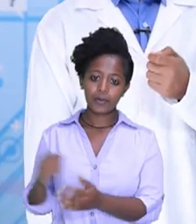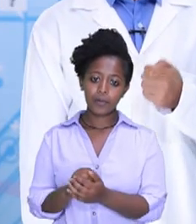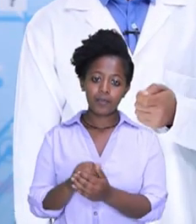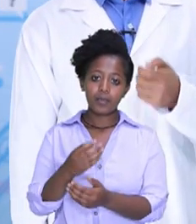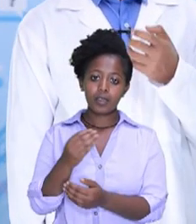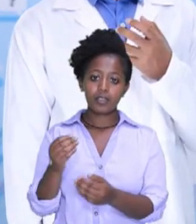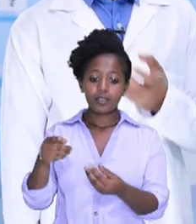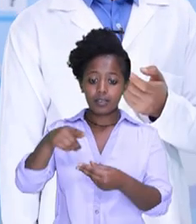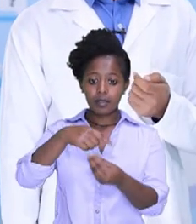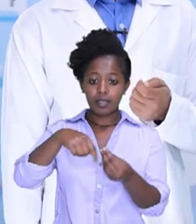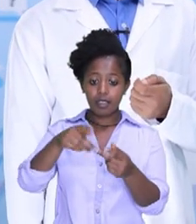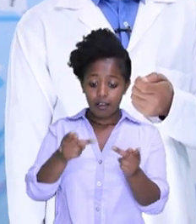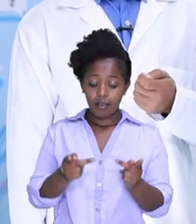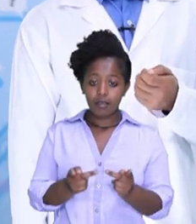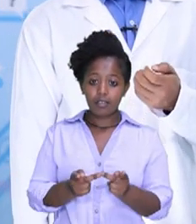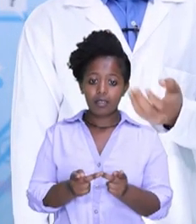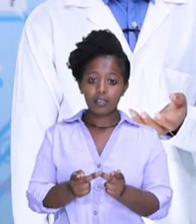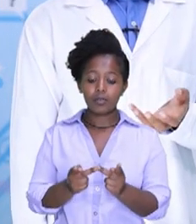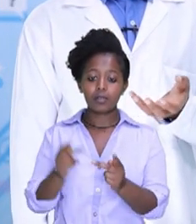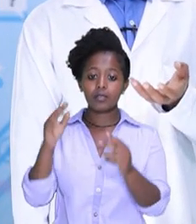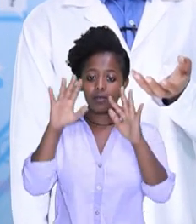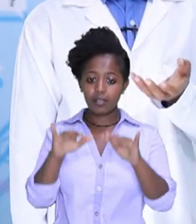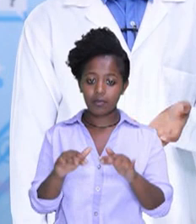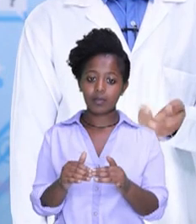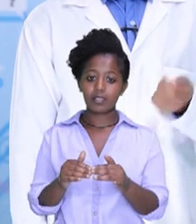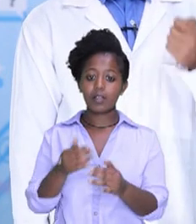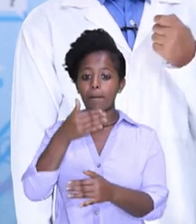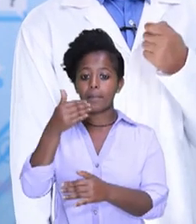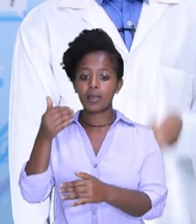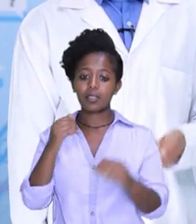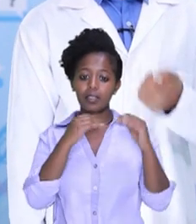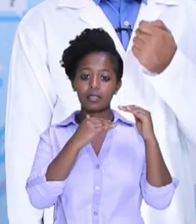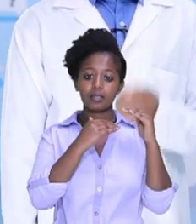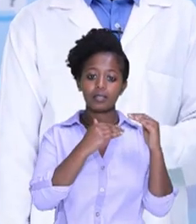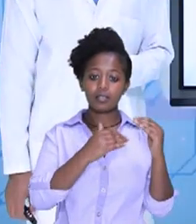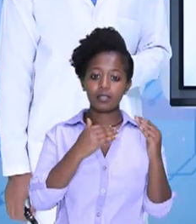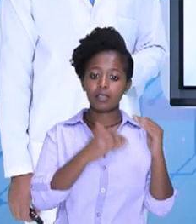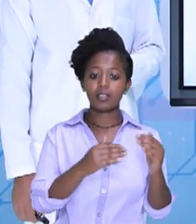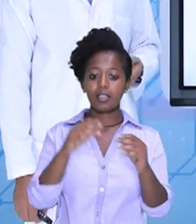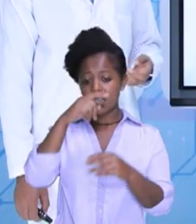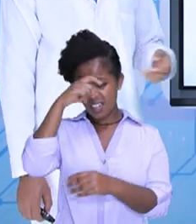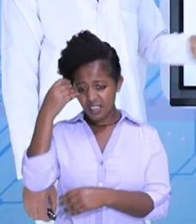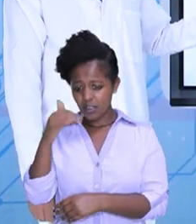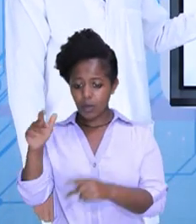the areas where the rainfall is somewhat better than on the desert parts of the country.